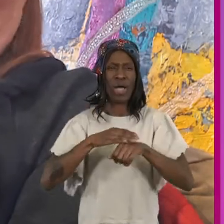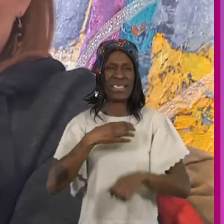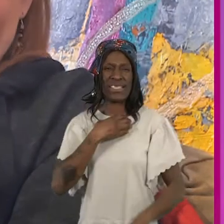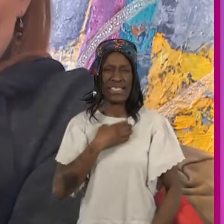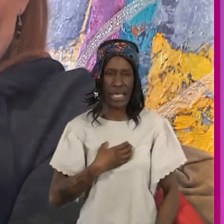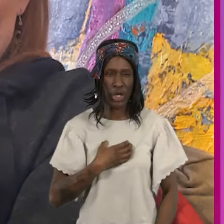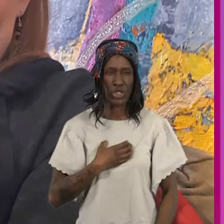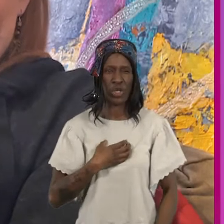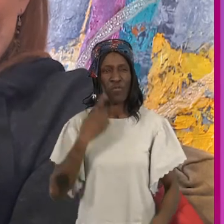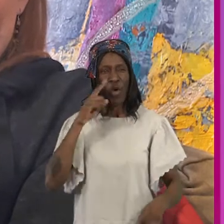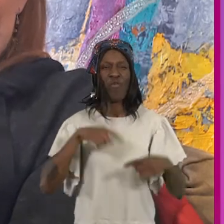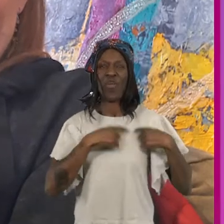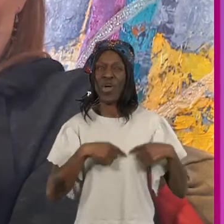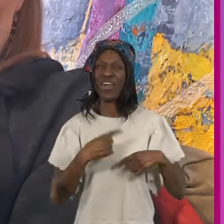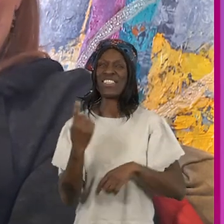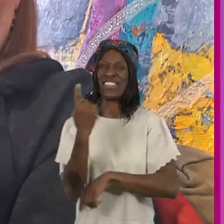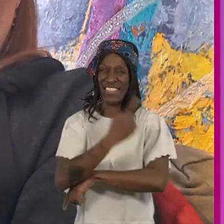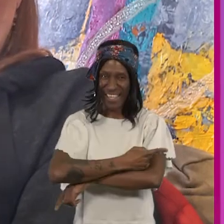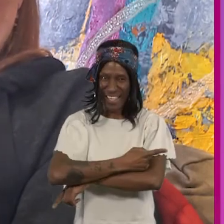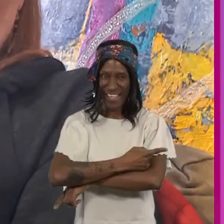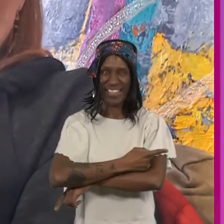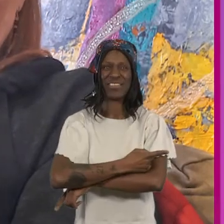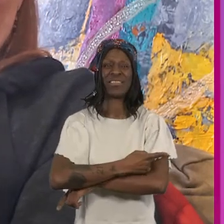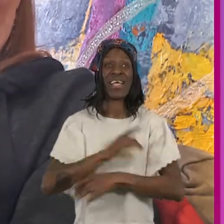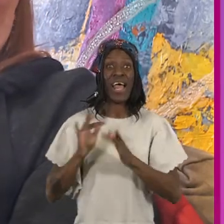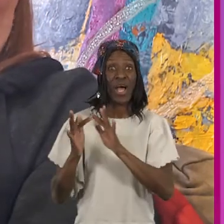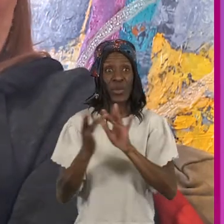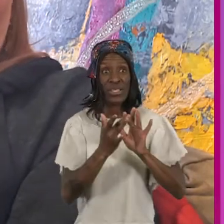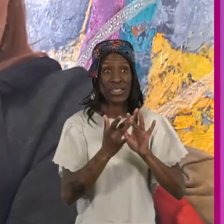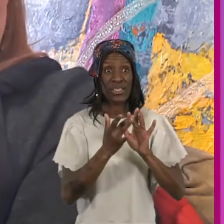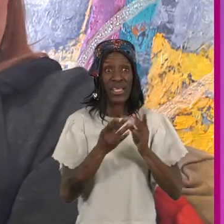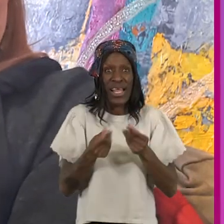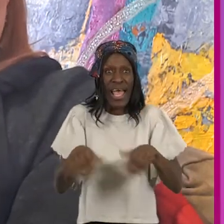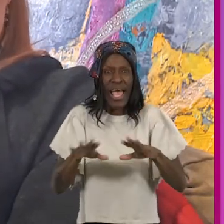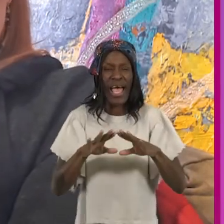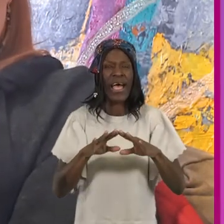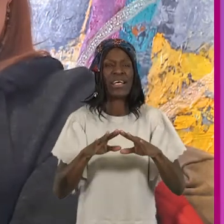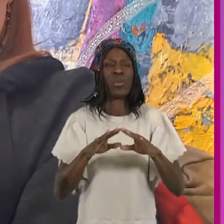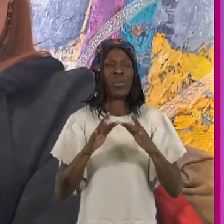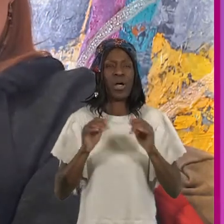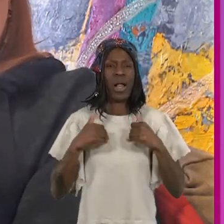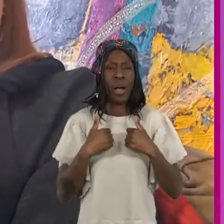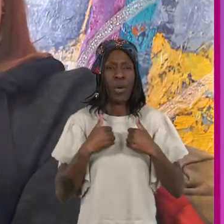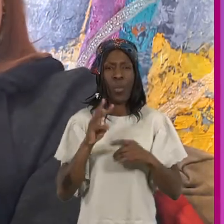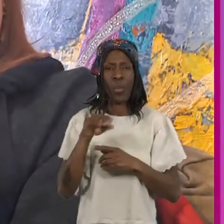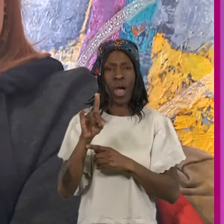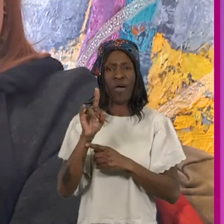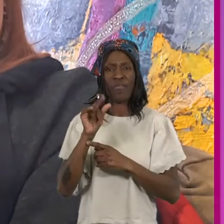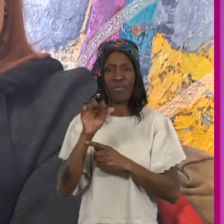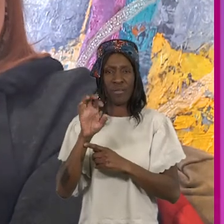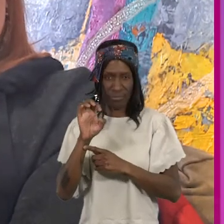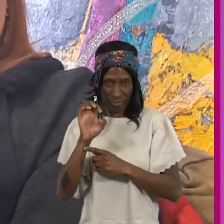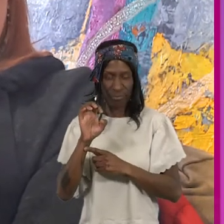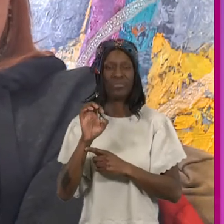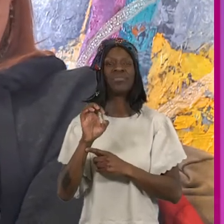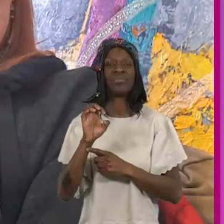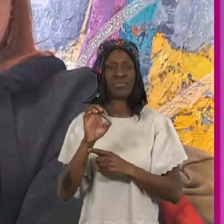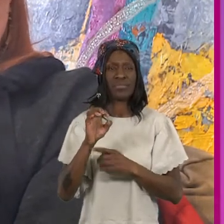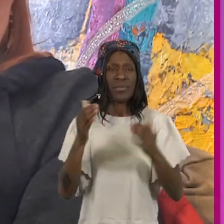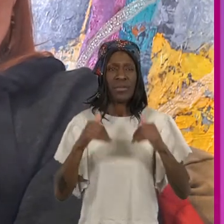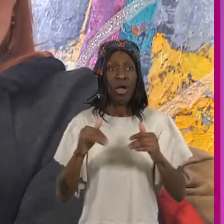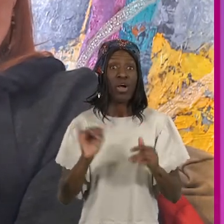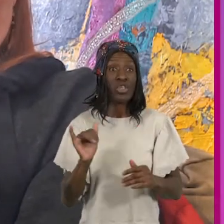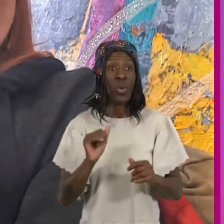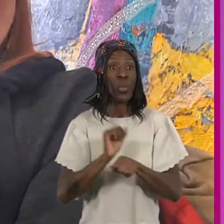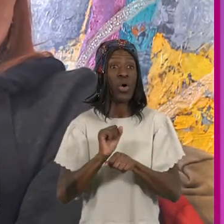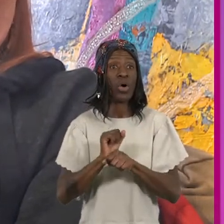on desire for Valentine's Day, and then connection to the land with our wildlife repertoire. We